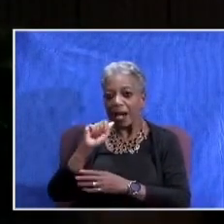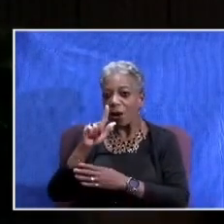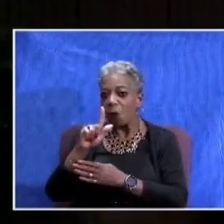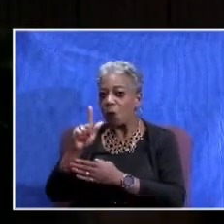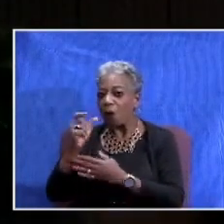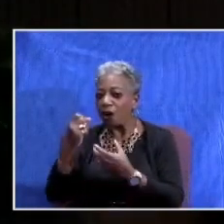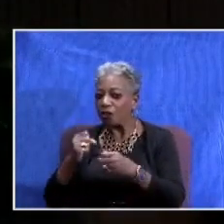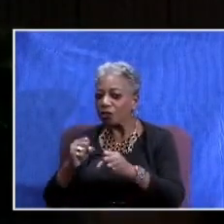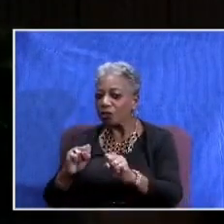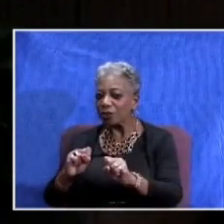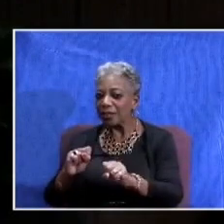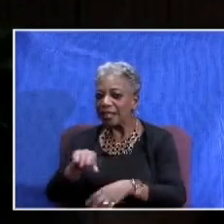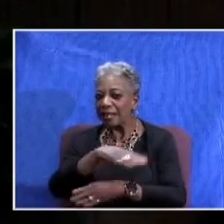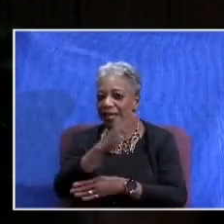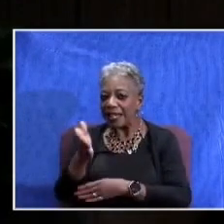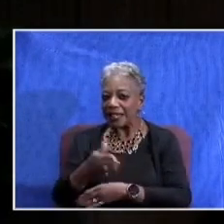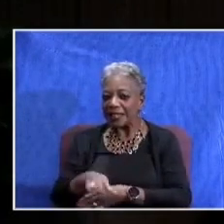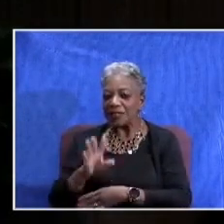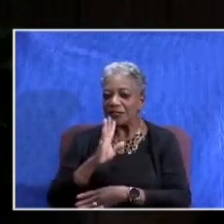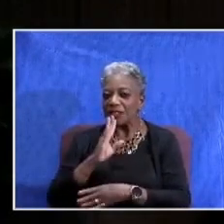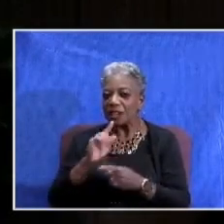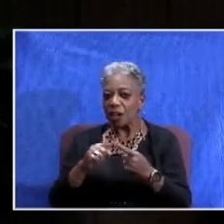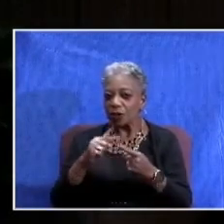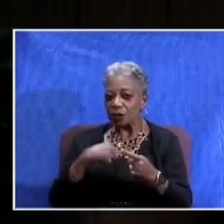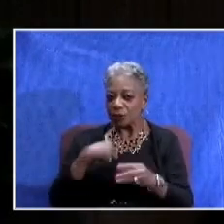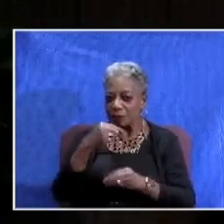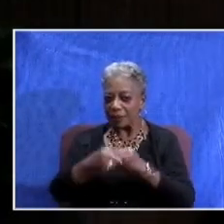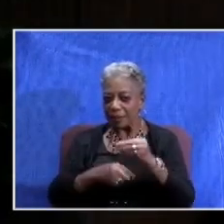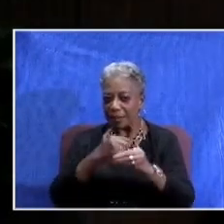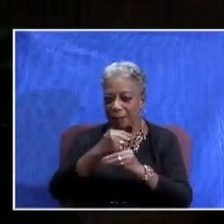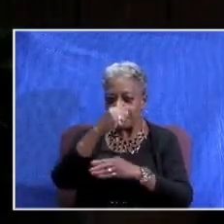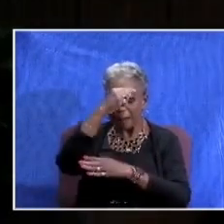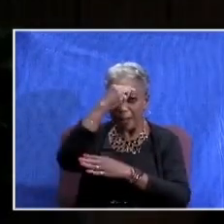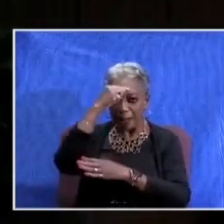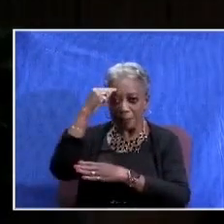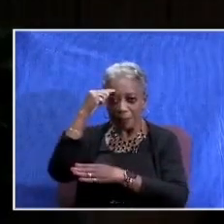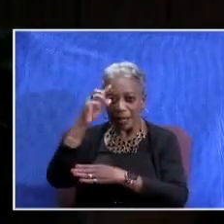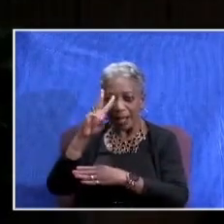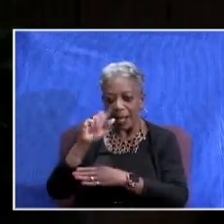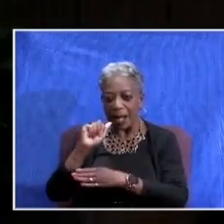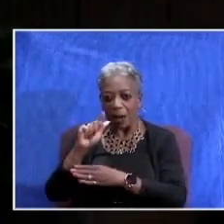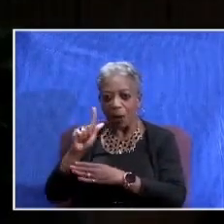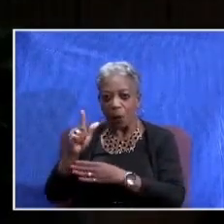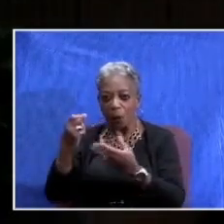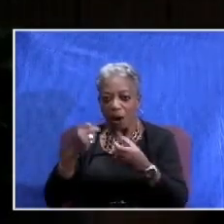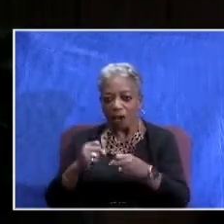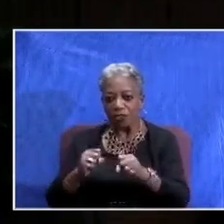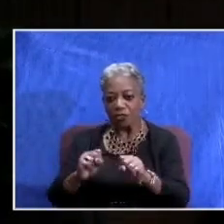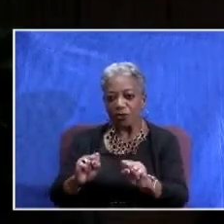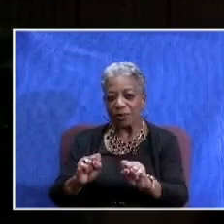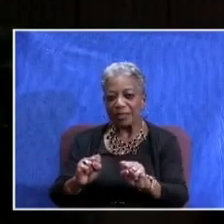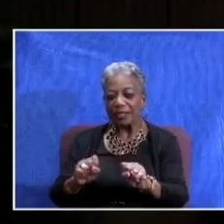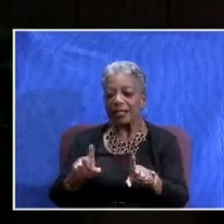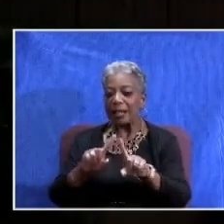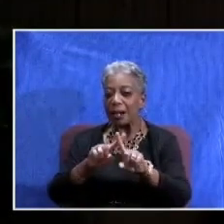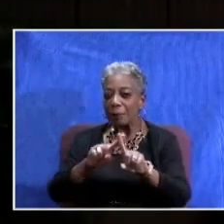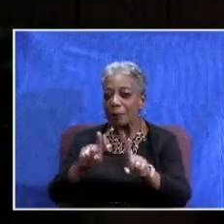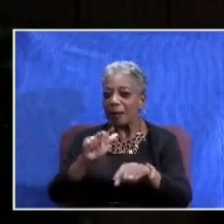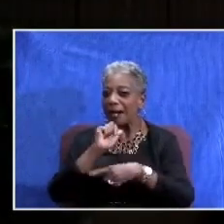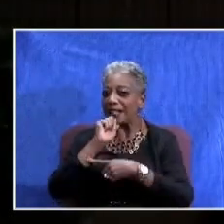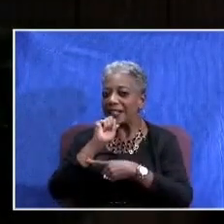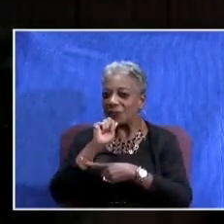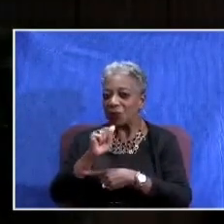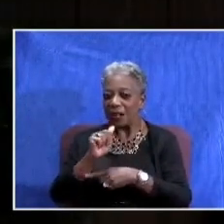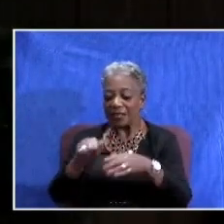Tulsa and Black Wall Street. It's not because it wasn't on the stage, it just didn't get the spotlight. I wish I had